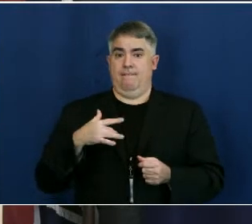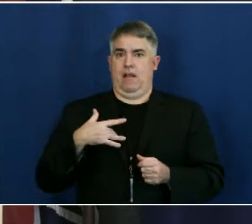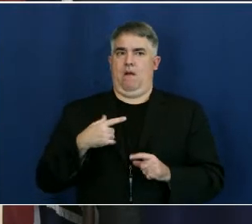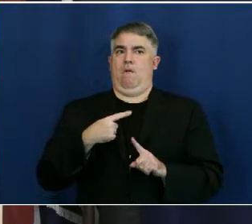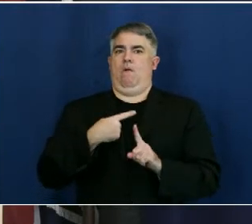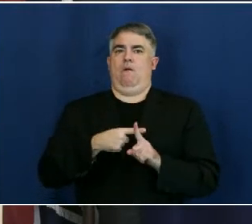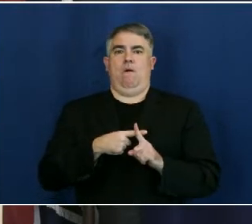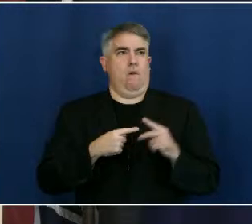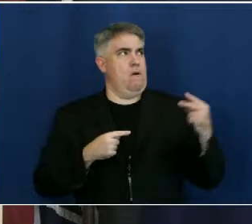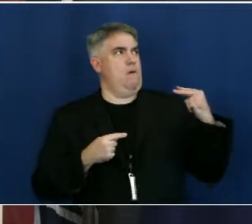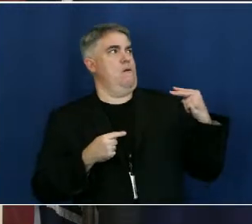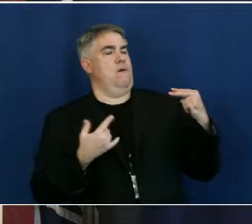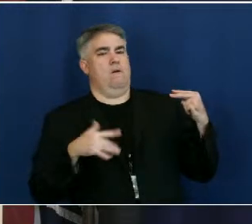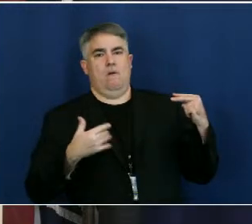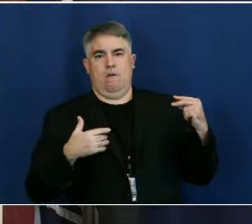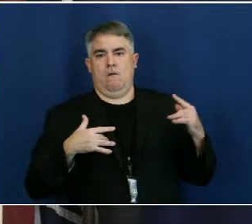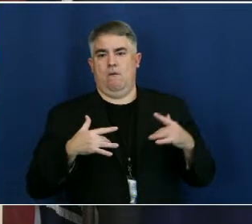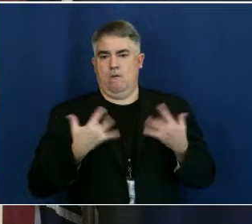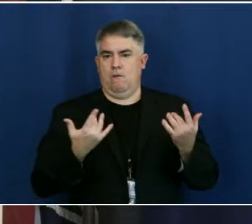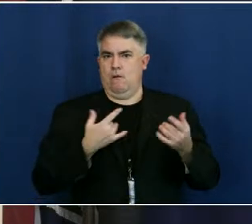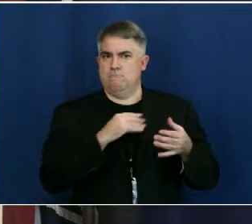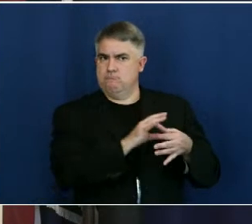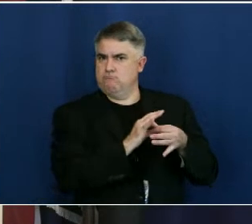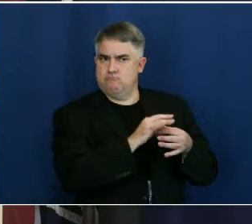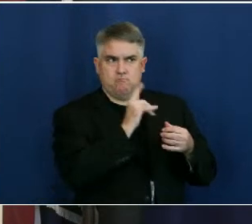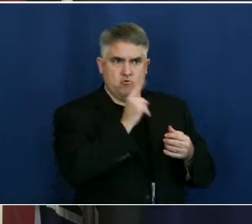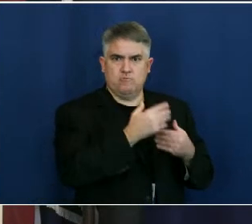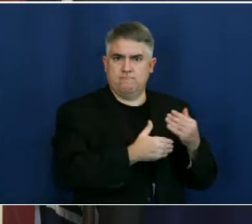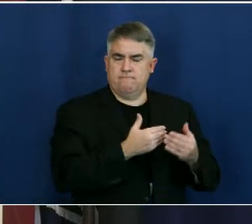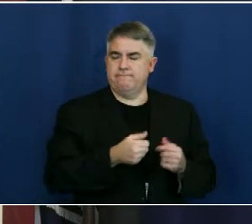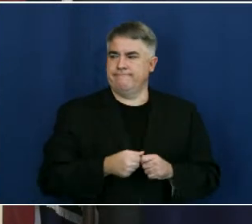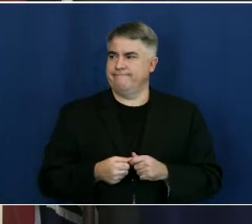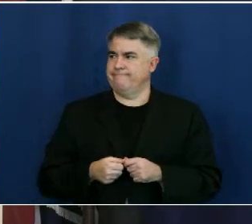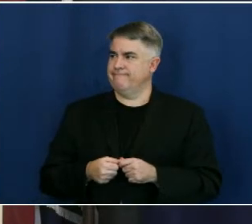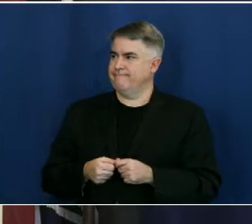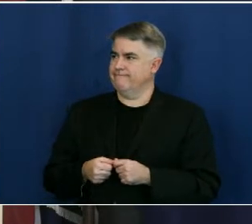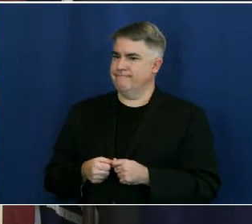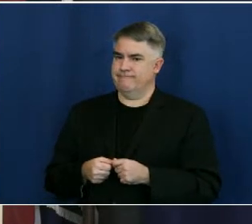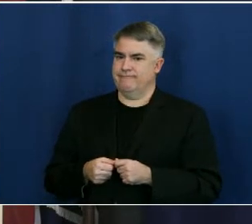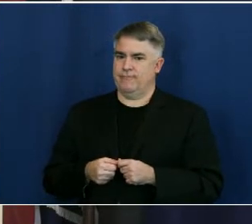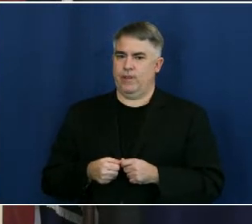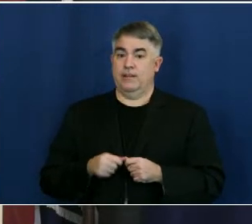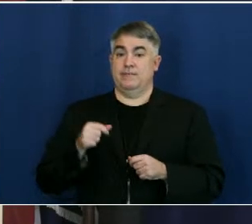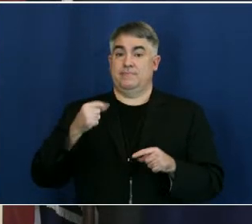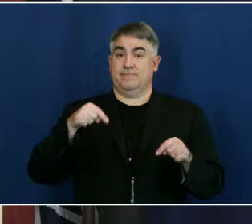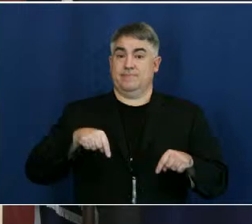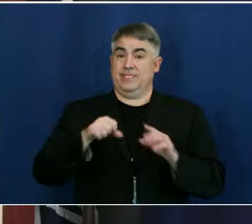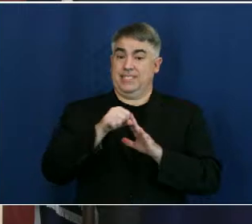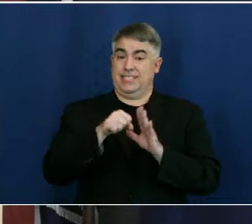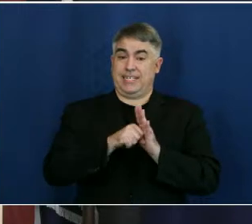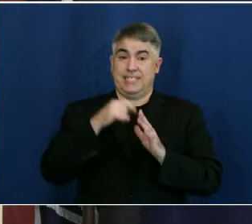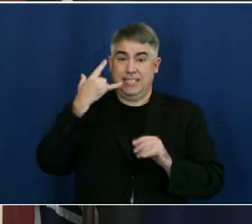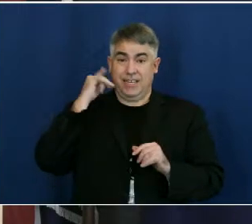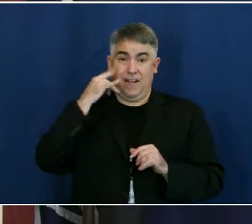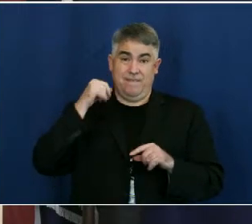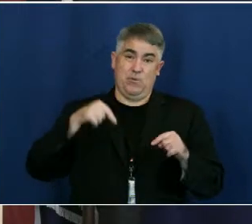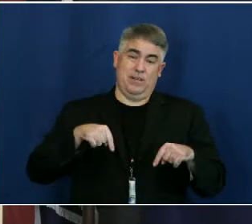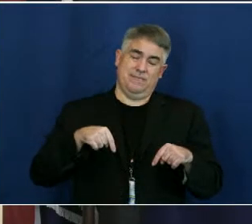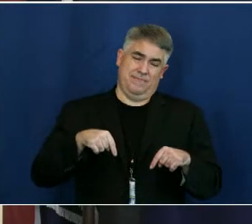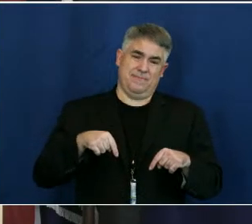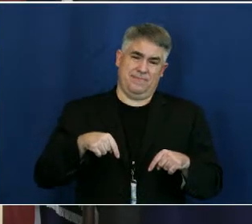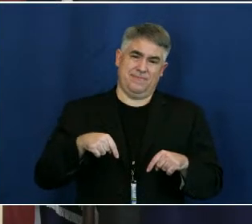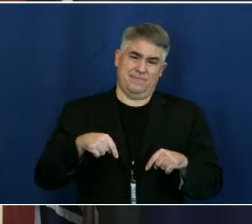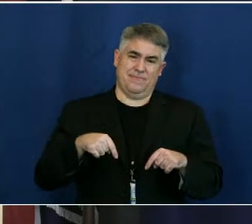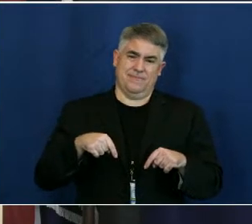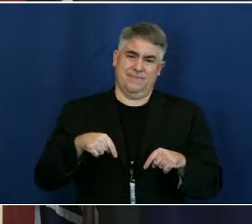nothing negative will come of that arrangement. But again, the state of California and who they choose to help them in allocation is going to face the